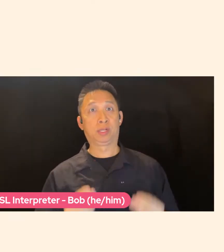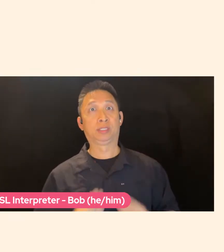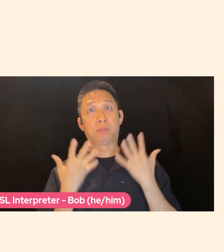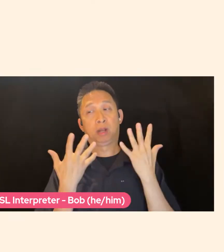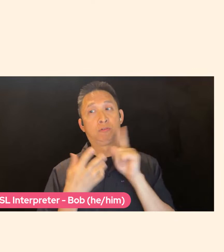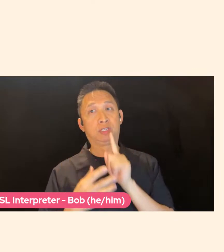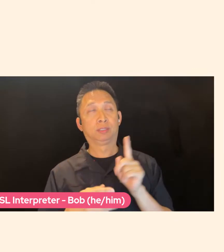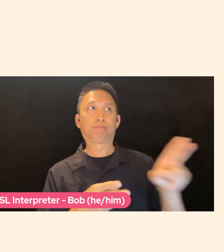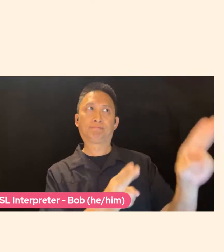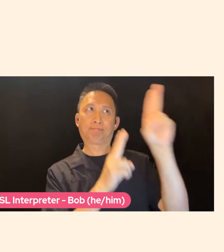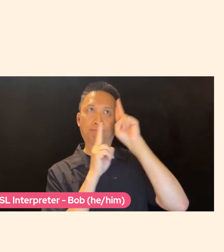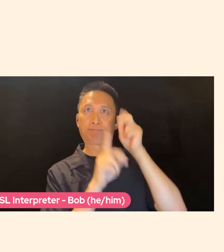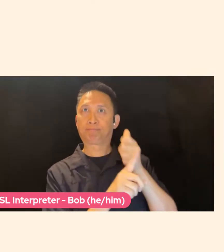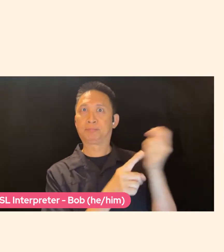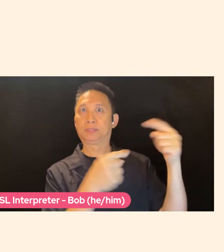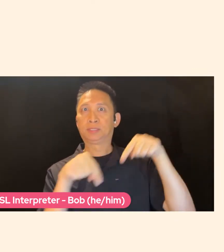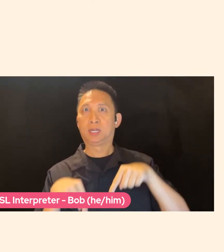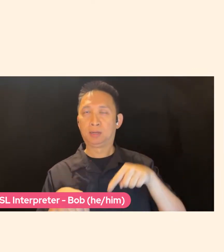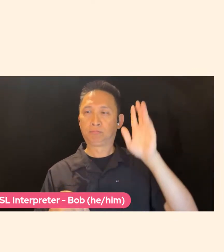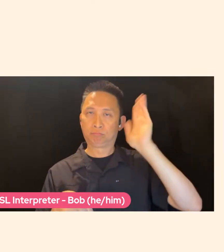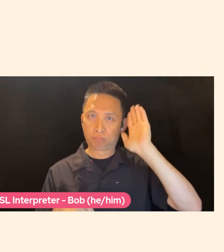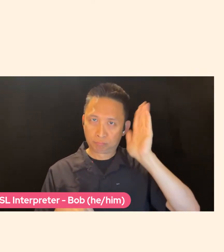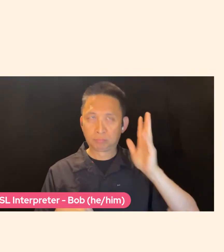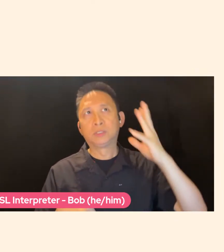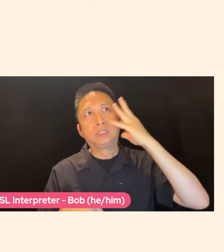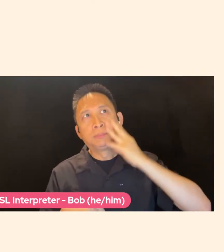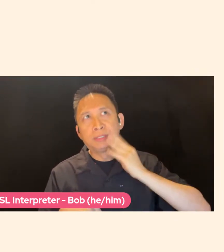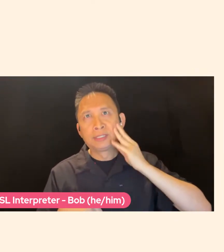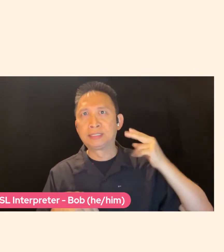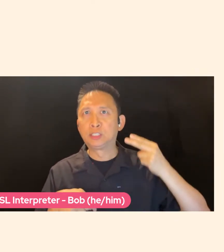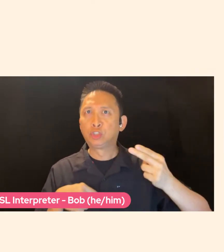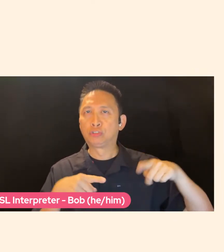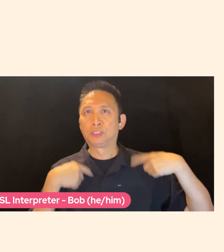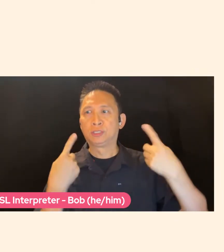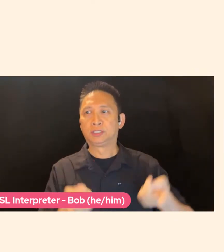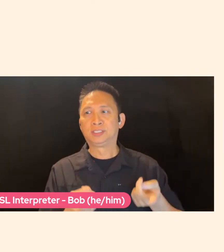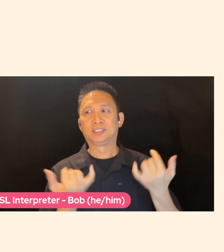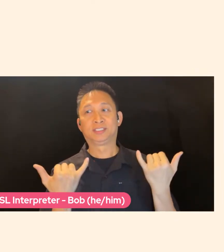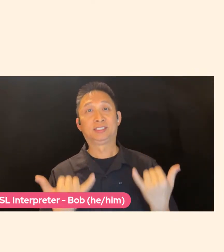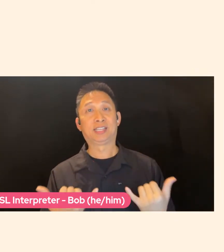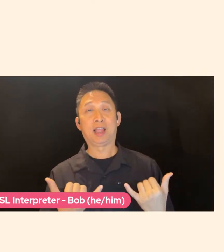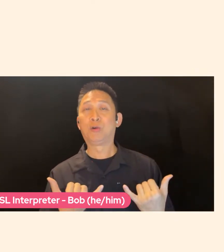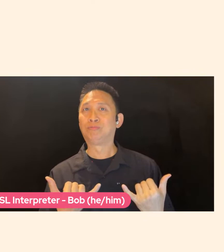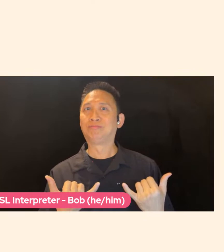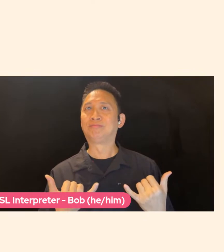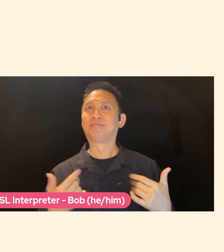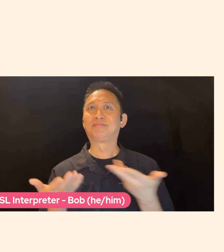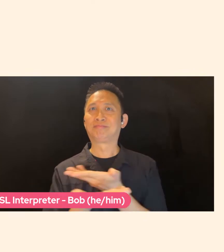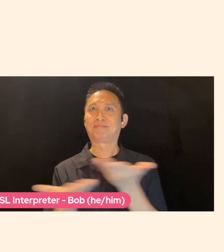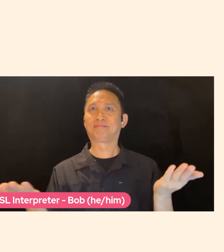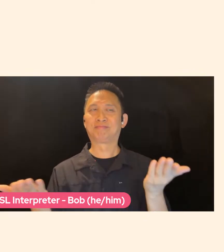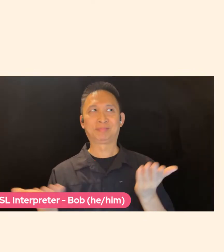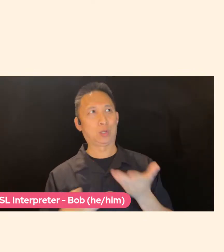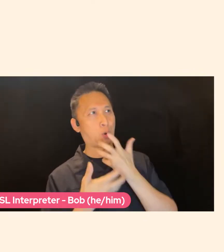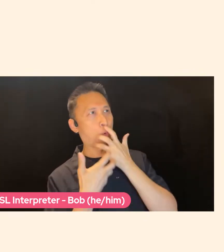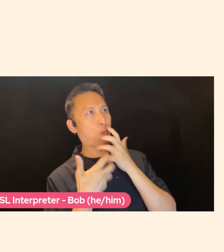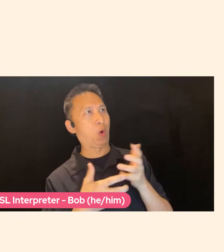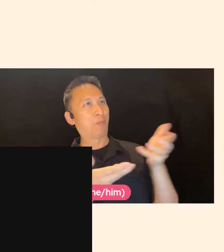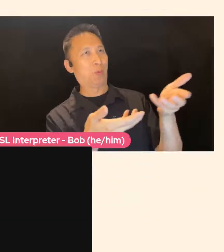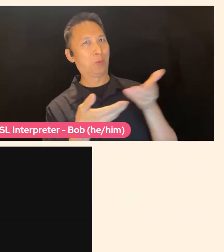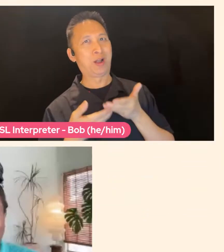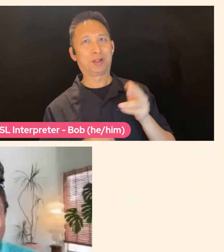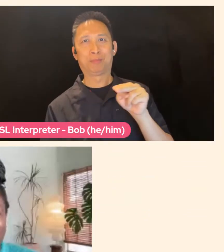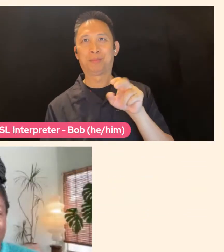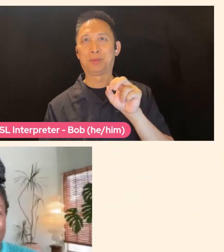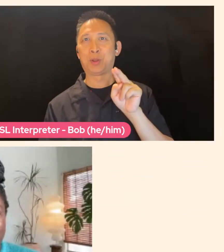today to share insight and experiences with us, so please join me in extending a warm virtual welcome to Noni's